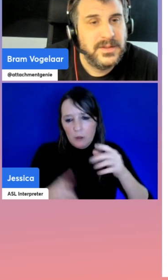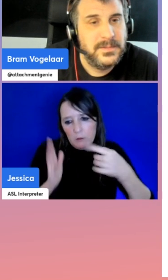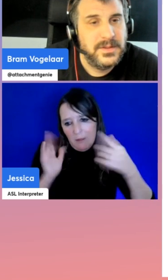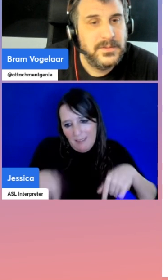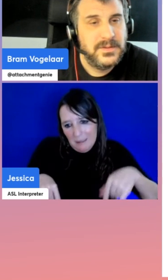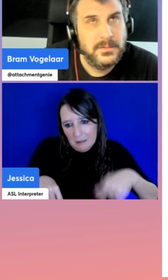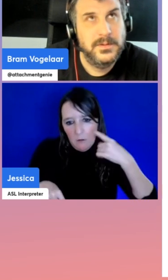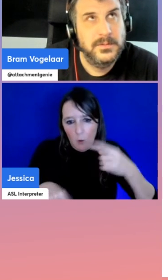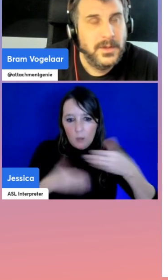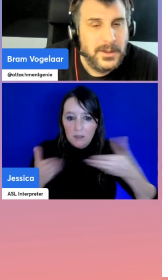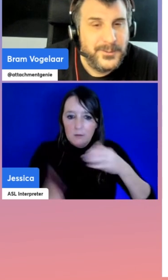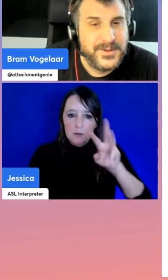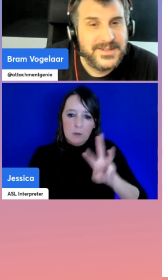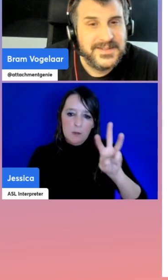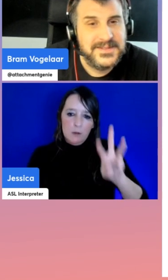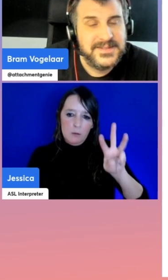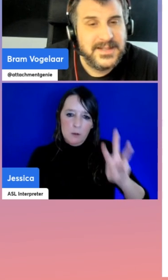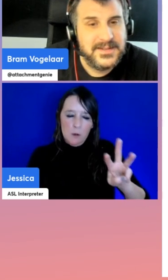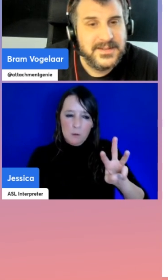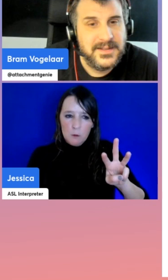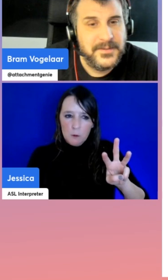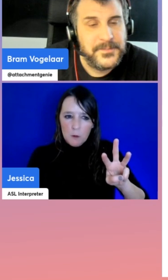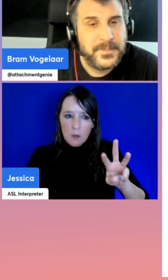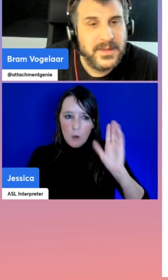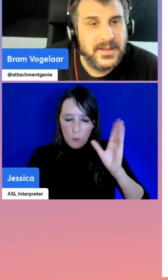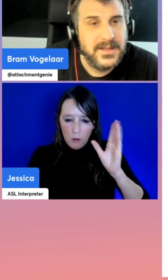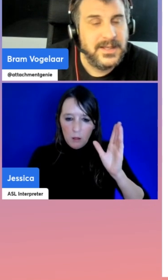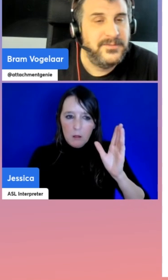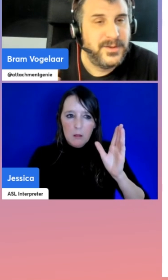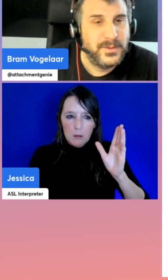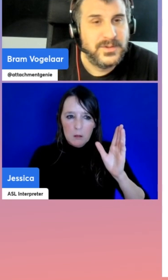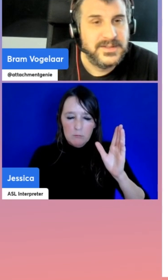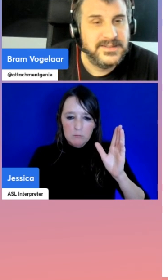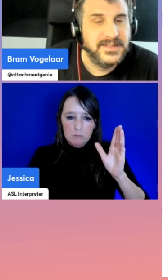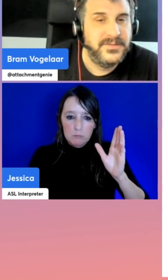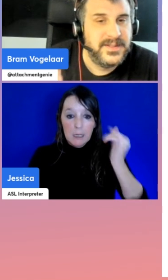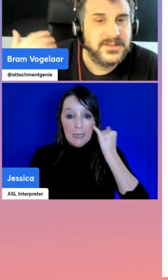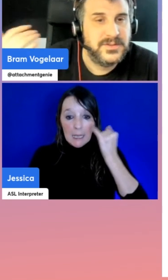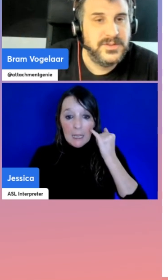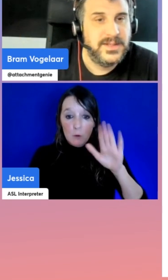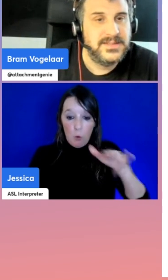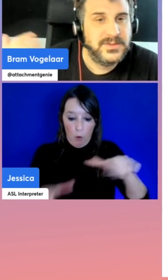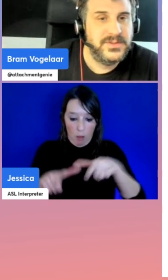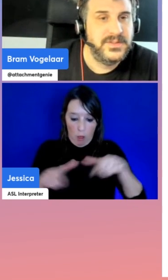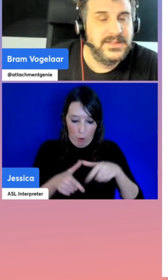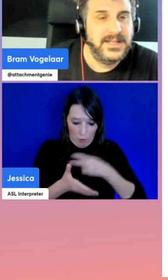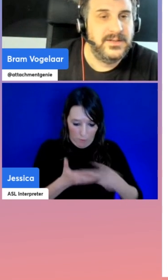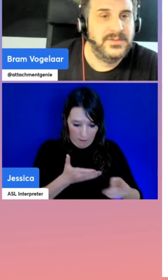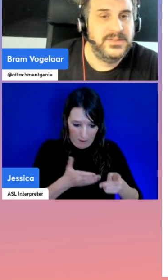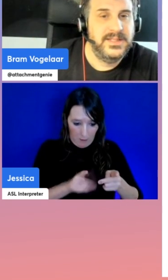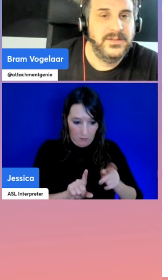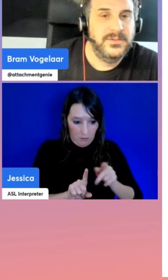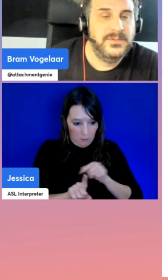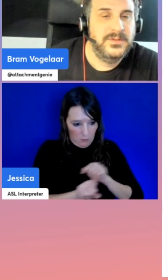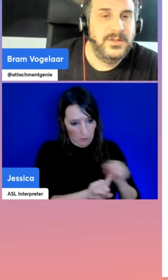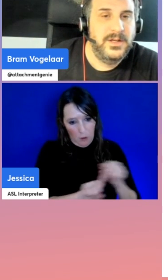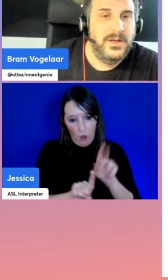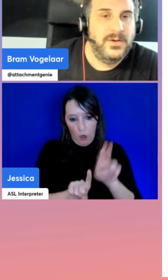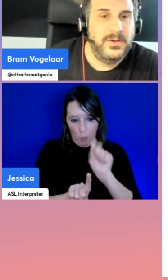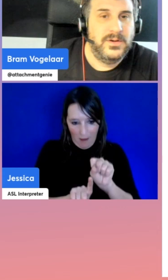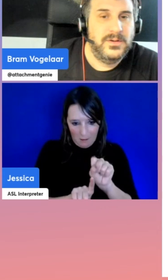service www, we're going to set if your local DC fails, go to US, then go to